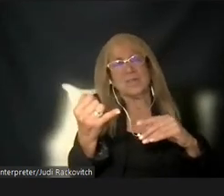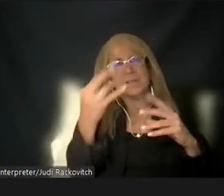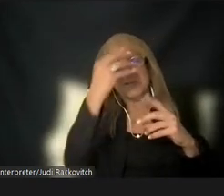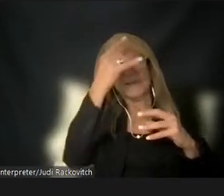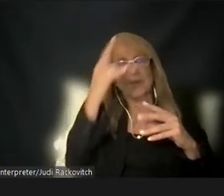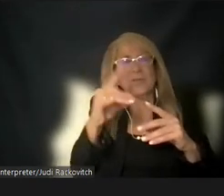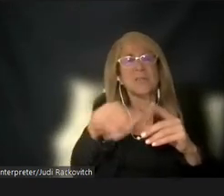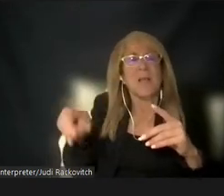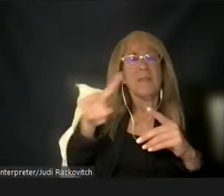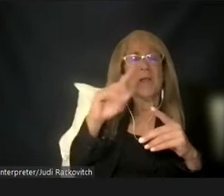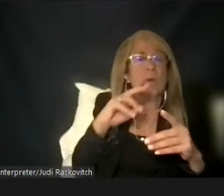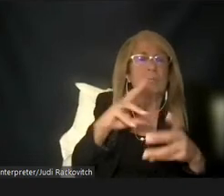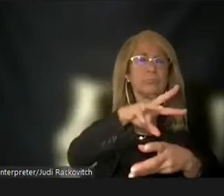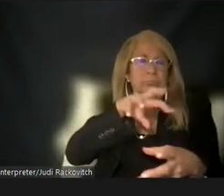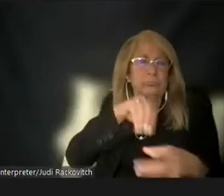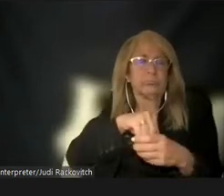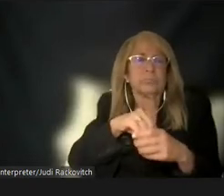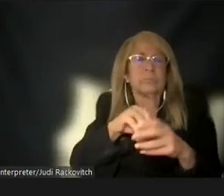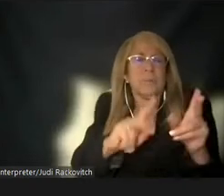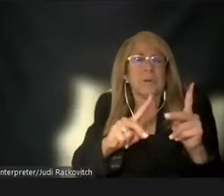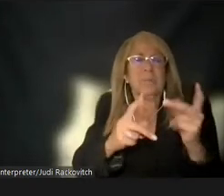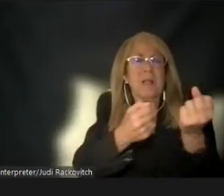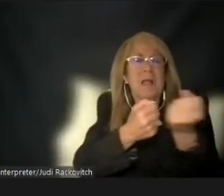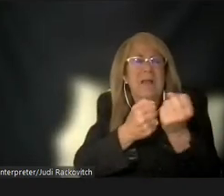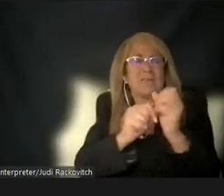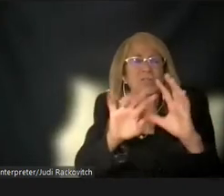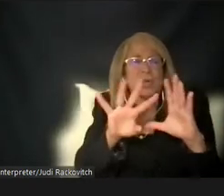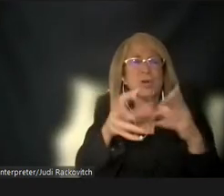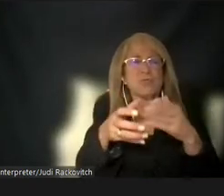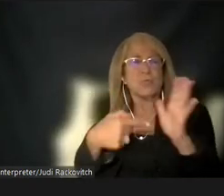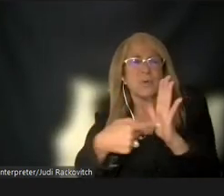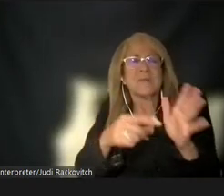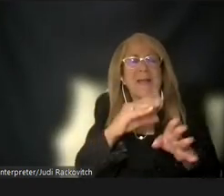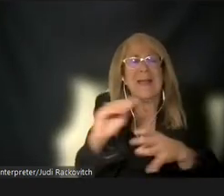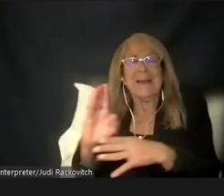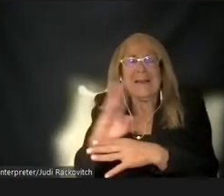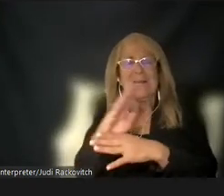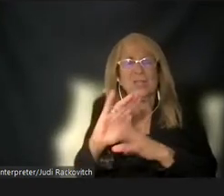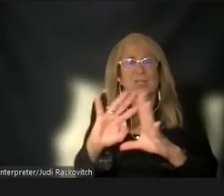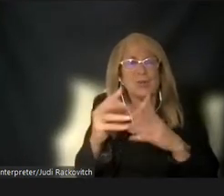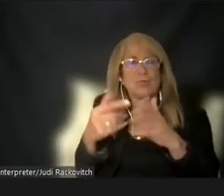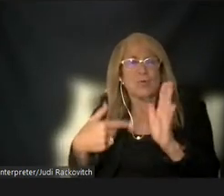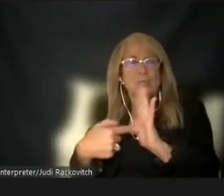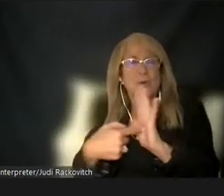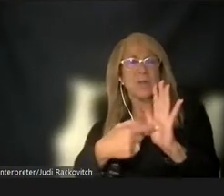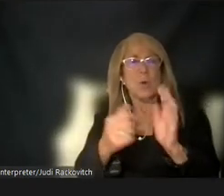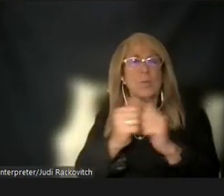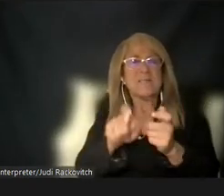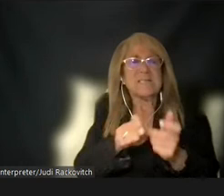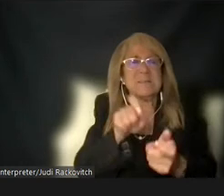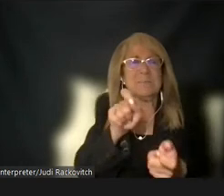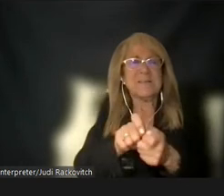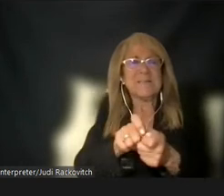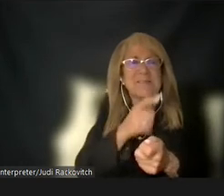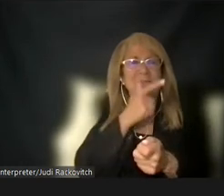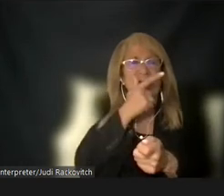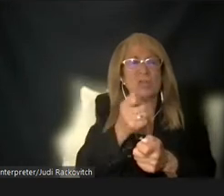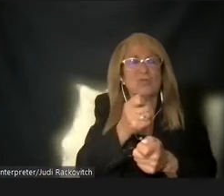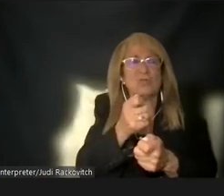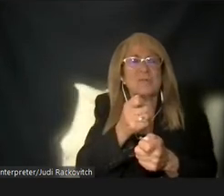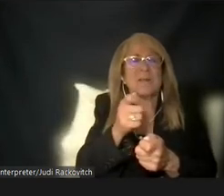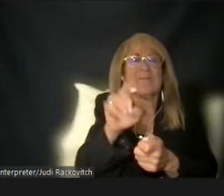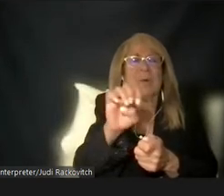be comprised of community leaders, advocacy group representatives, and industry group representatives with specific interest in environmental justice considerations.